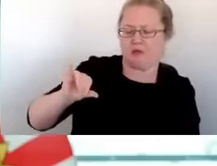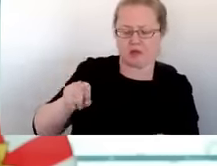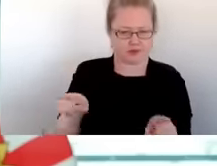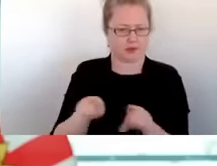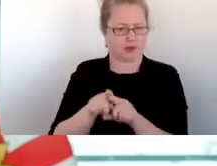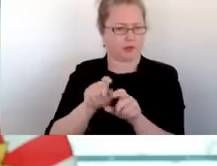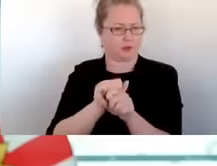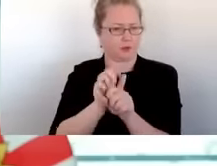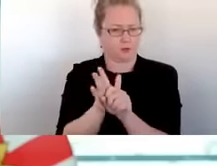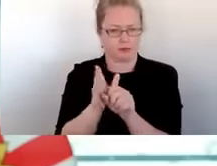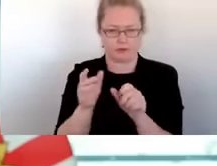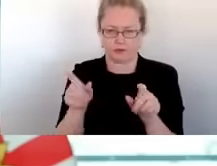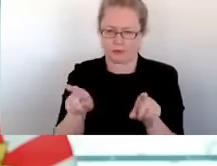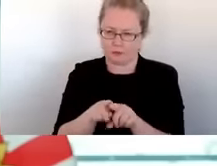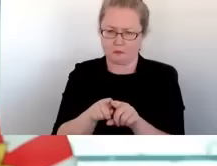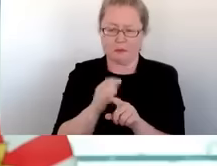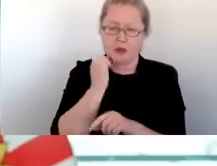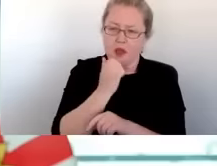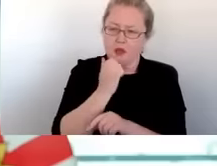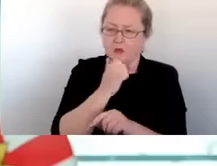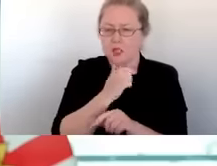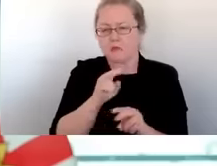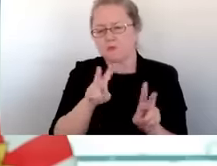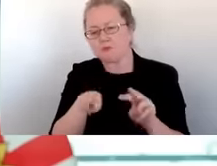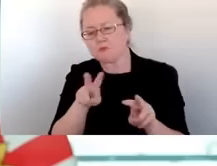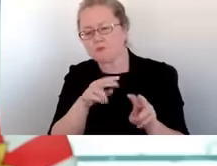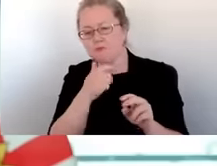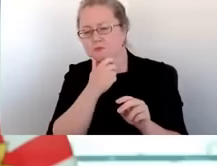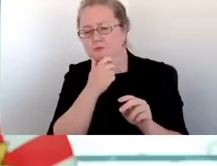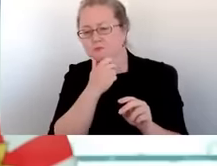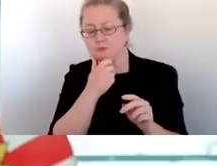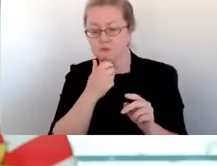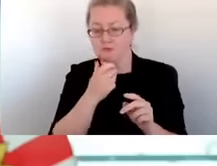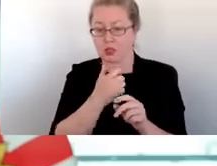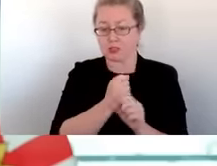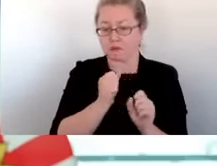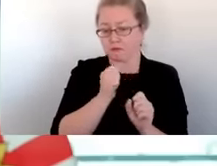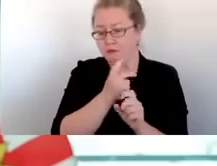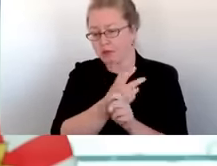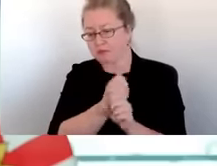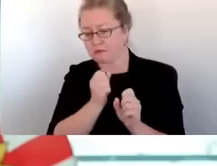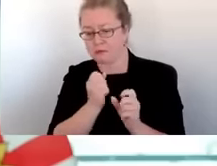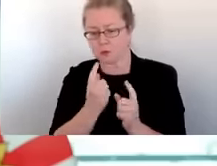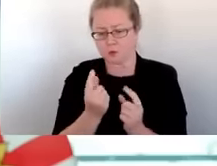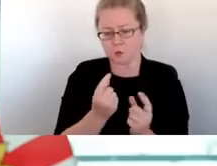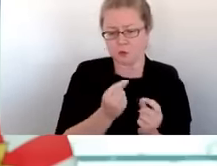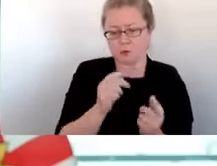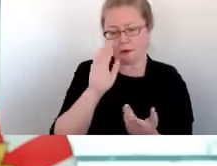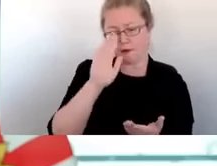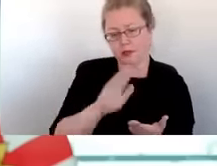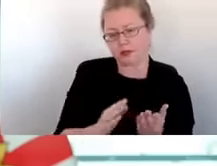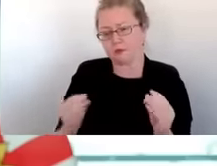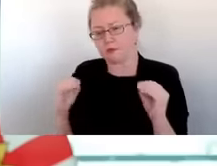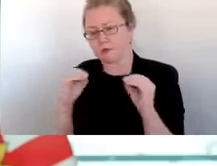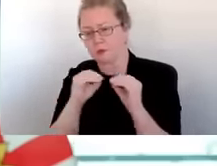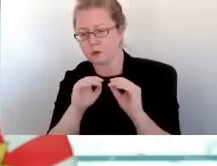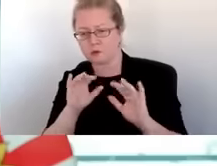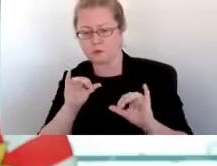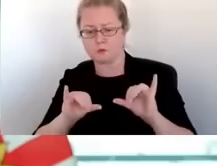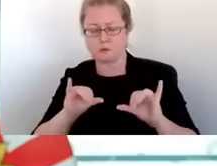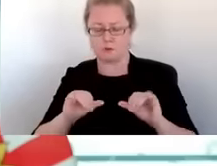sun or rain? Do I need sunscreen or do we need my umbrella? And when we look at that from a COVID perspective, it means